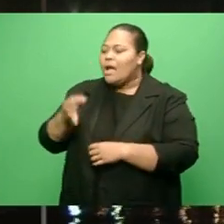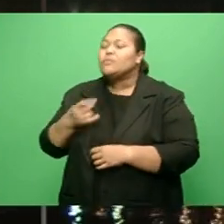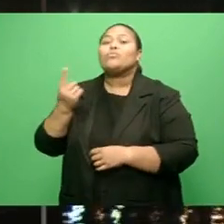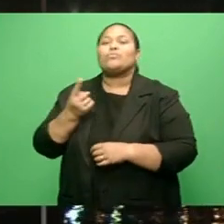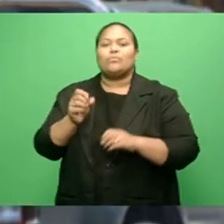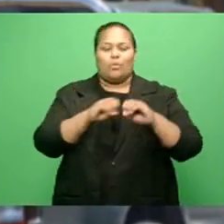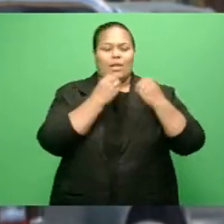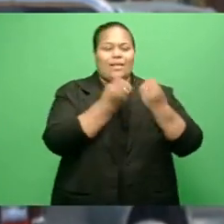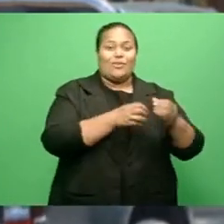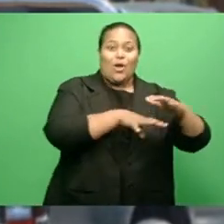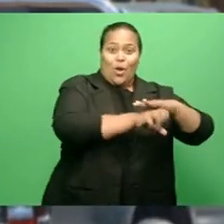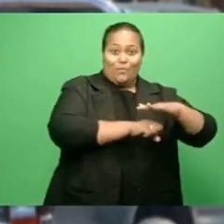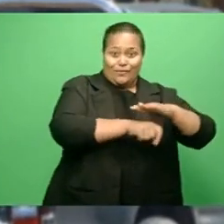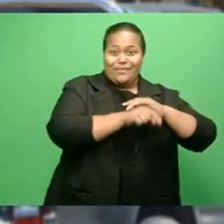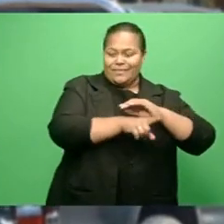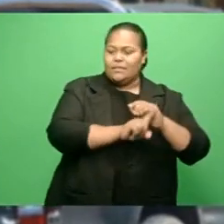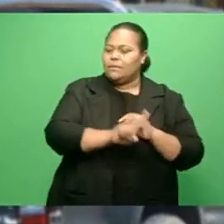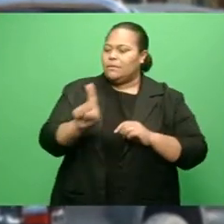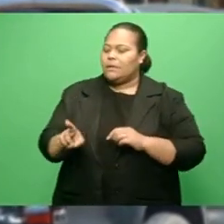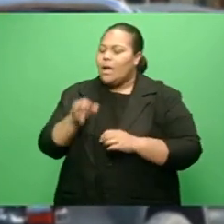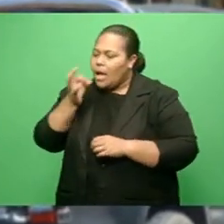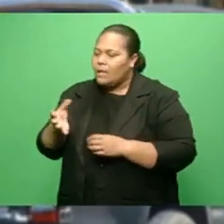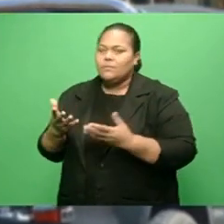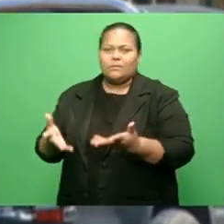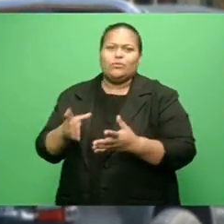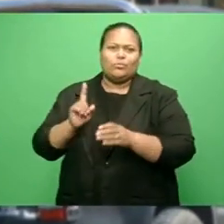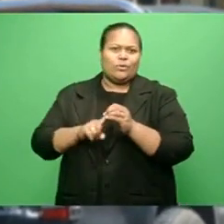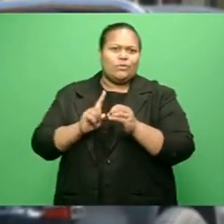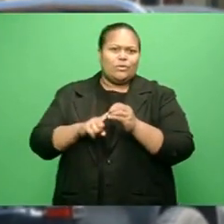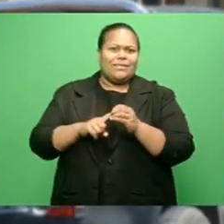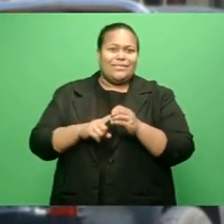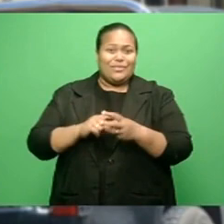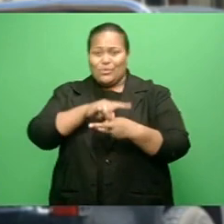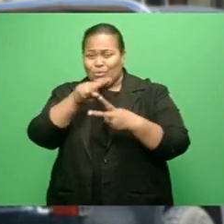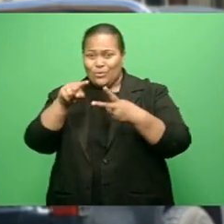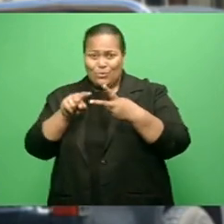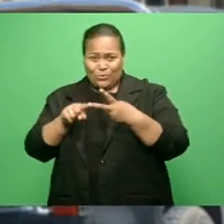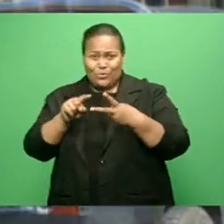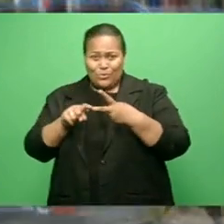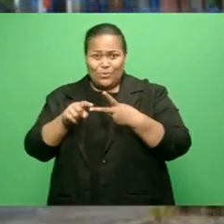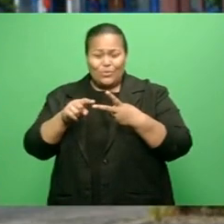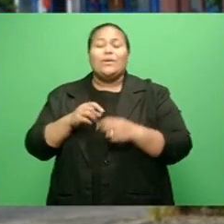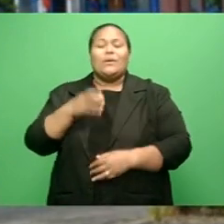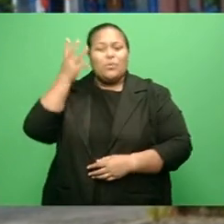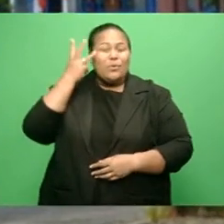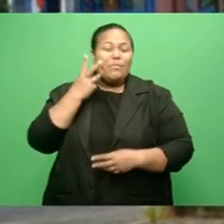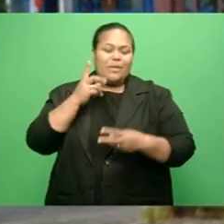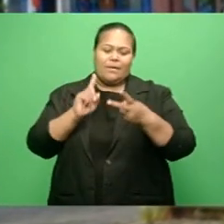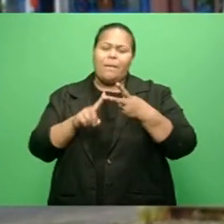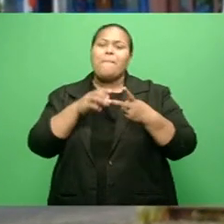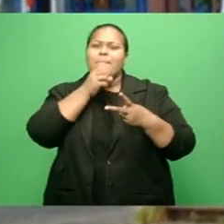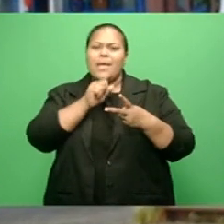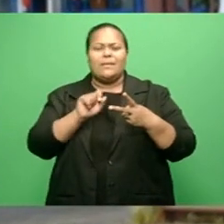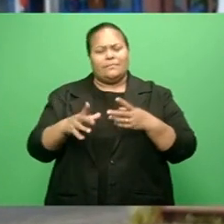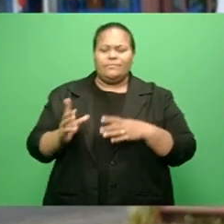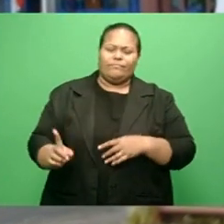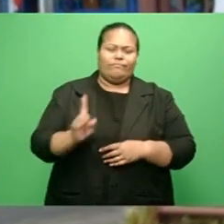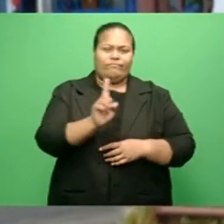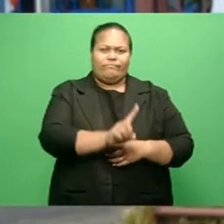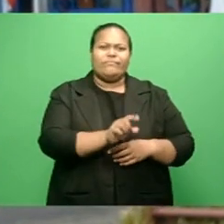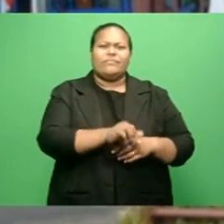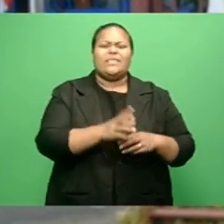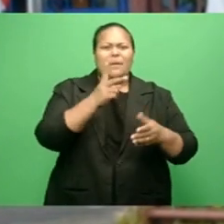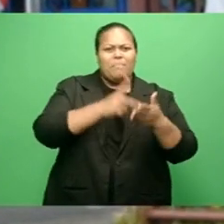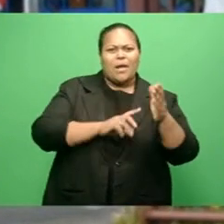Suliano Matanitamboa and Andi Litiang Gioni Baravi were questioned at the FICAC office today. Matanitamboa and Gioni Baravi are part of a group